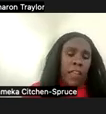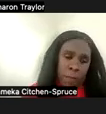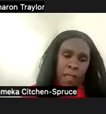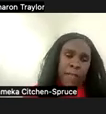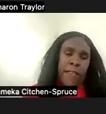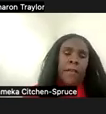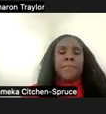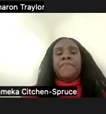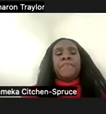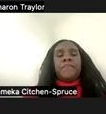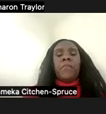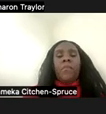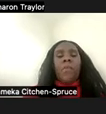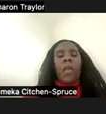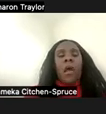a sustainability.